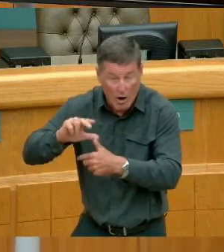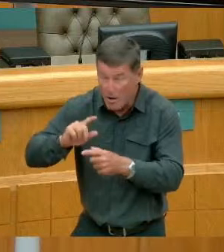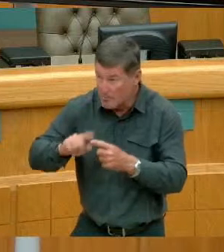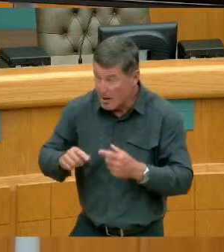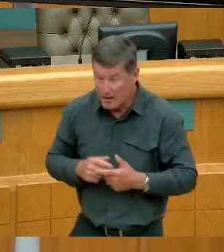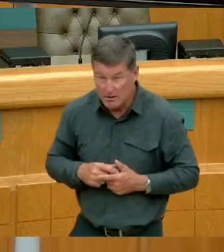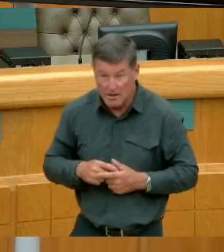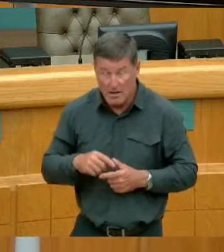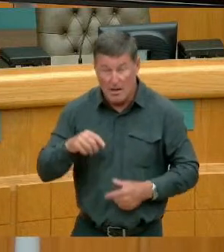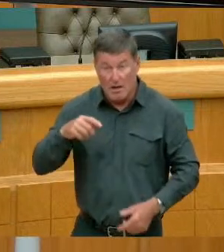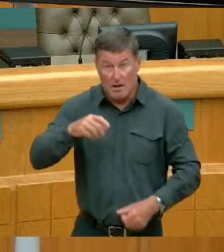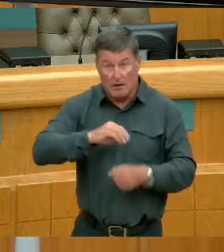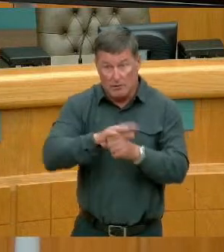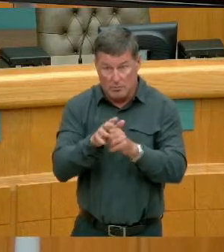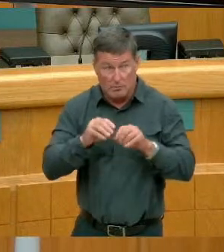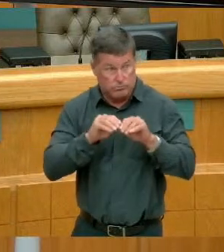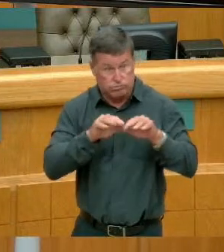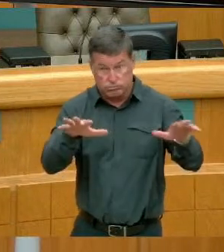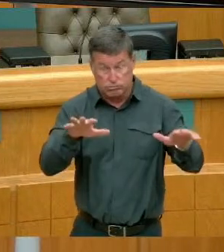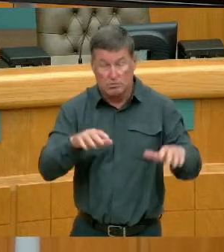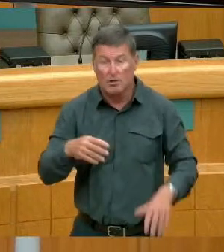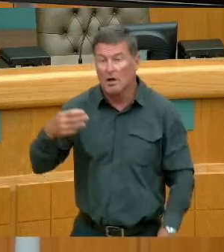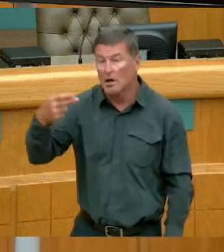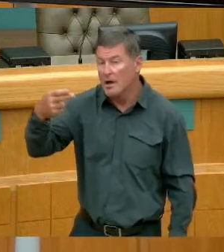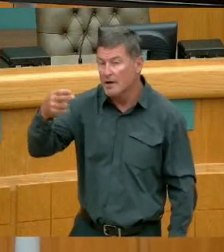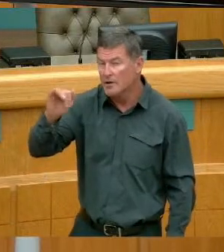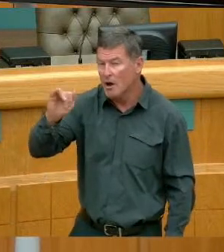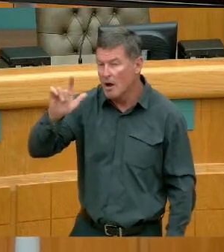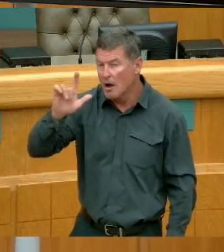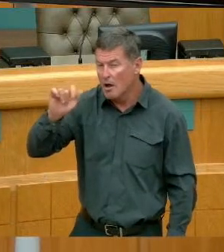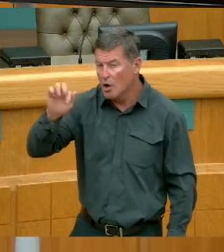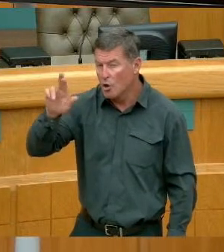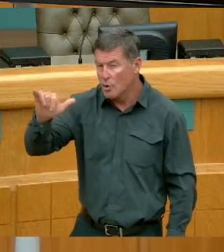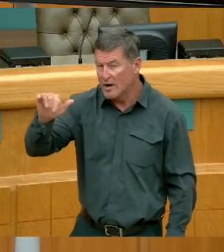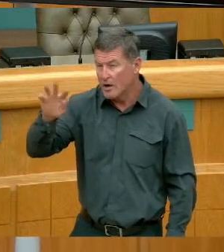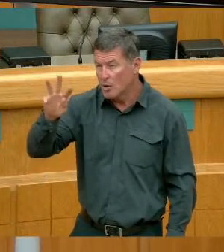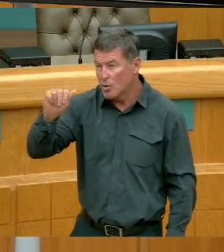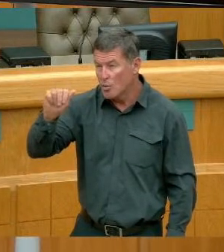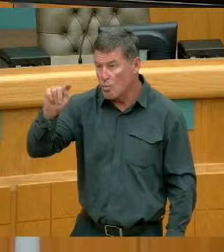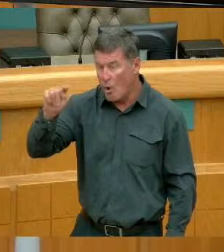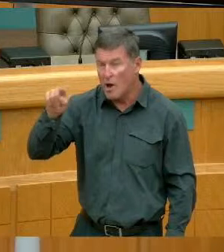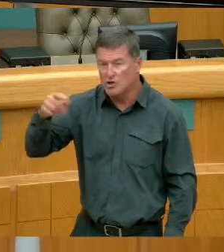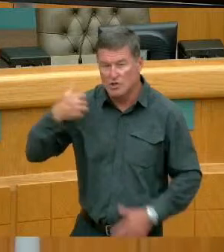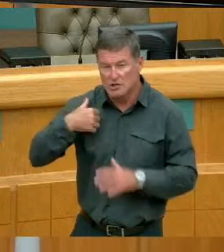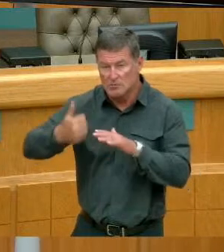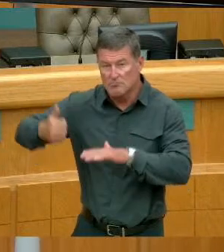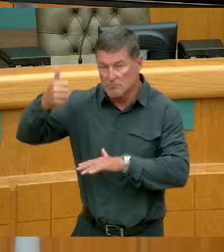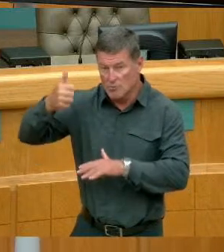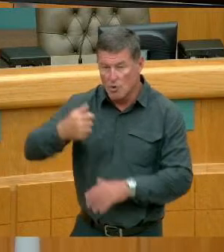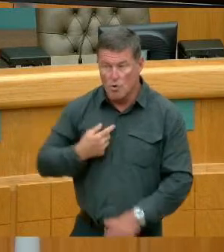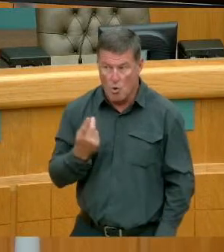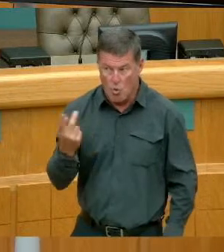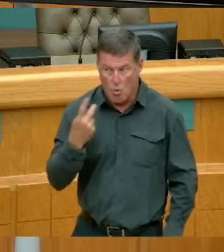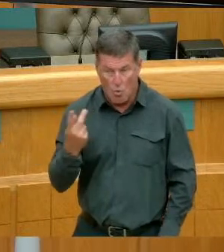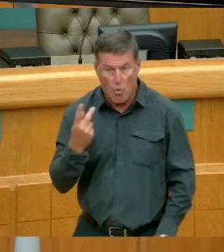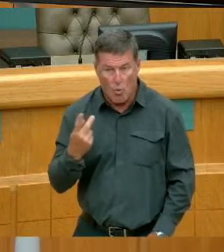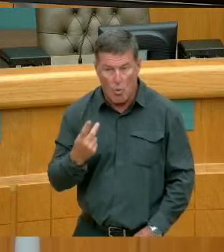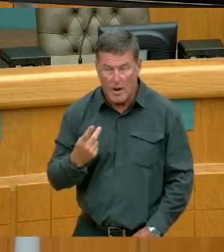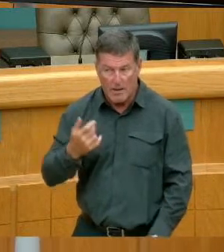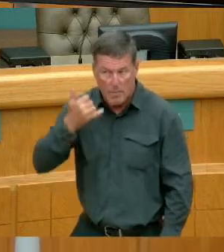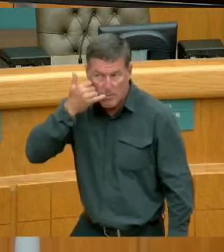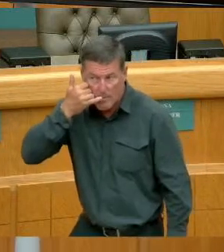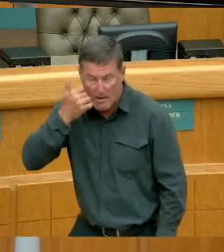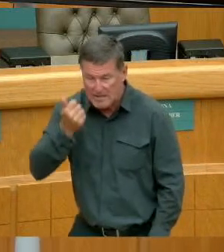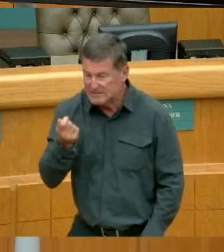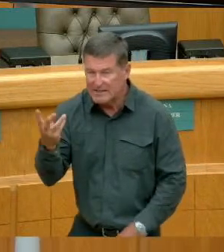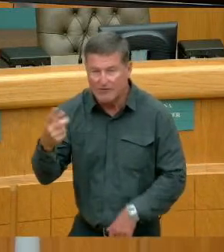as well. So Hillary Watt is the executive director there, and we have a daily, multiple time a day actually, conversation